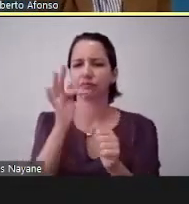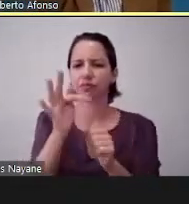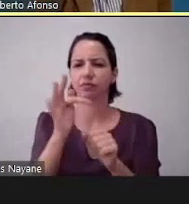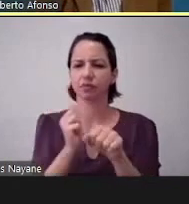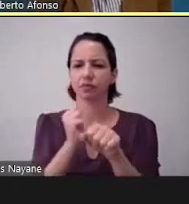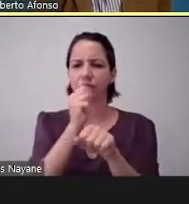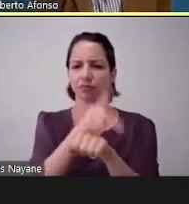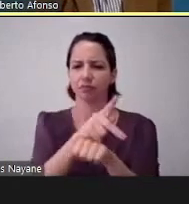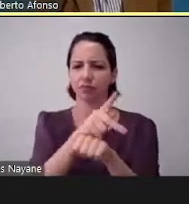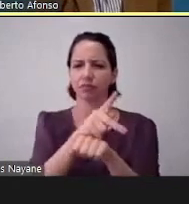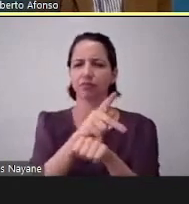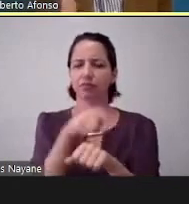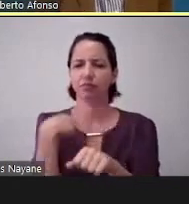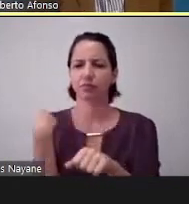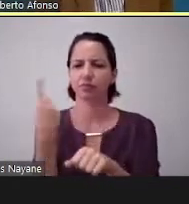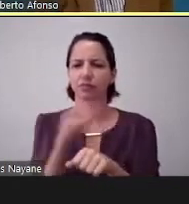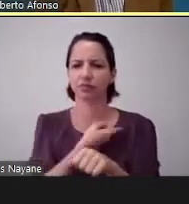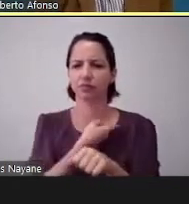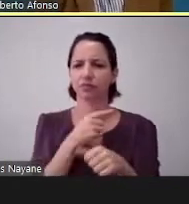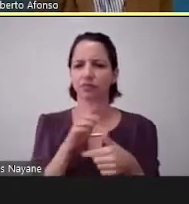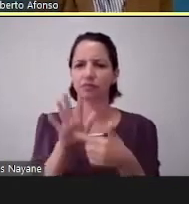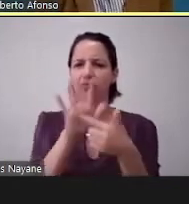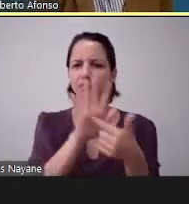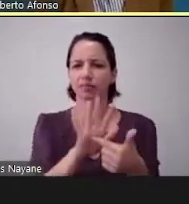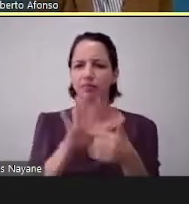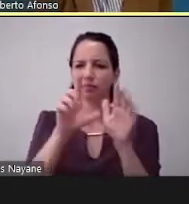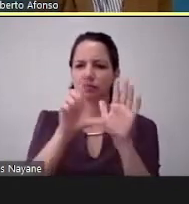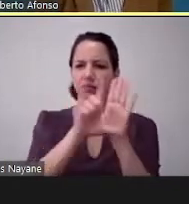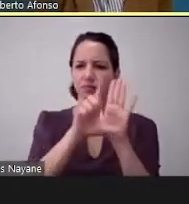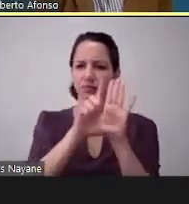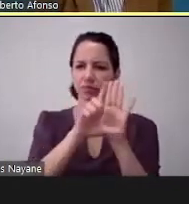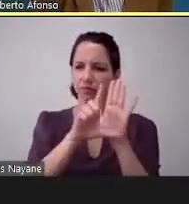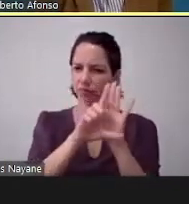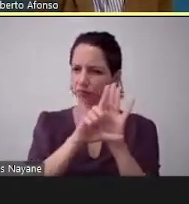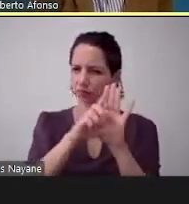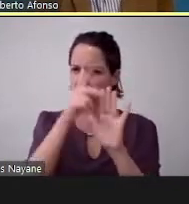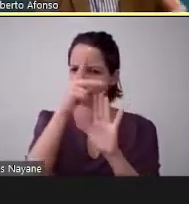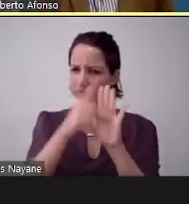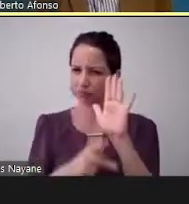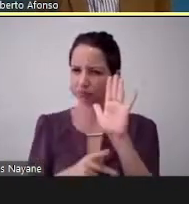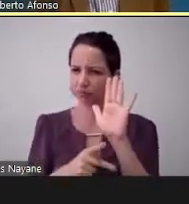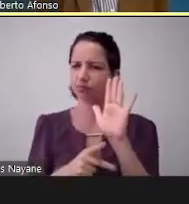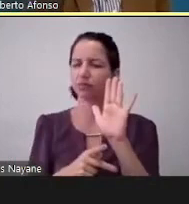Because when we think about this in the long term, we need to think about this